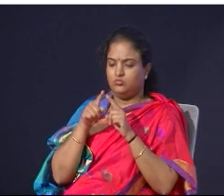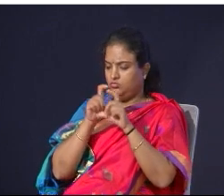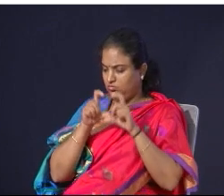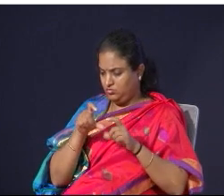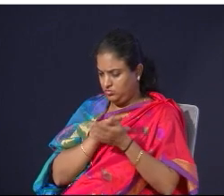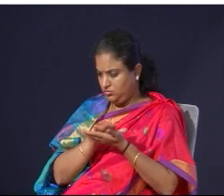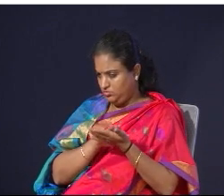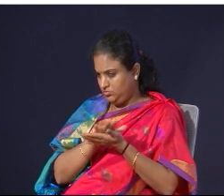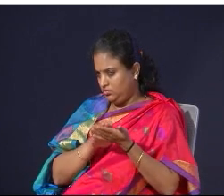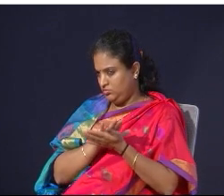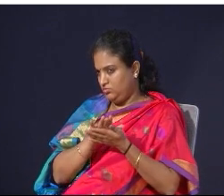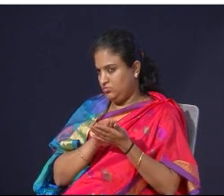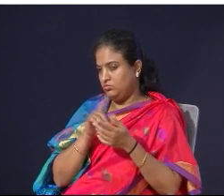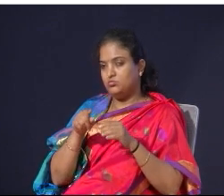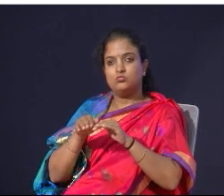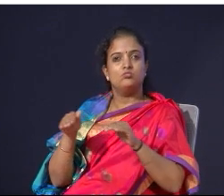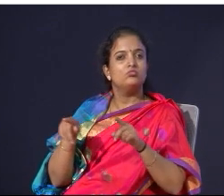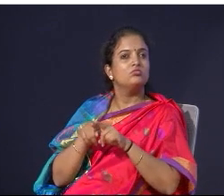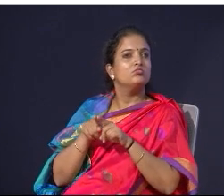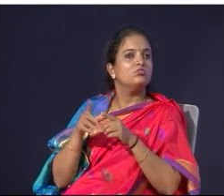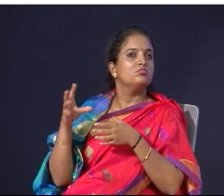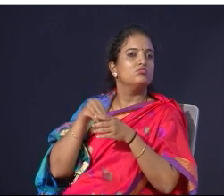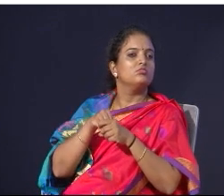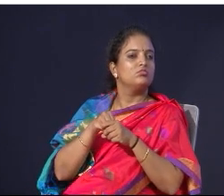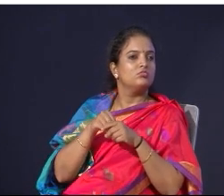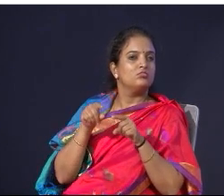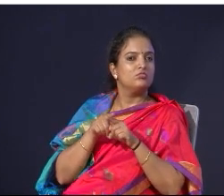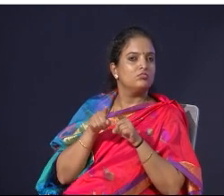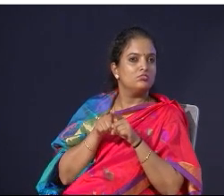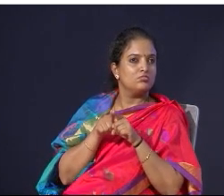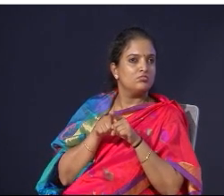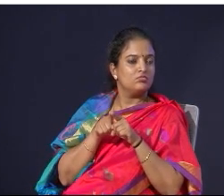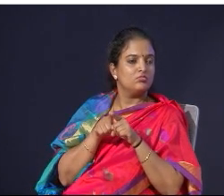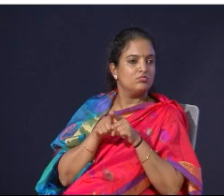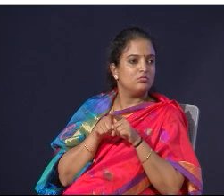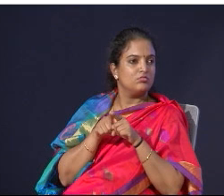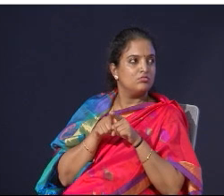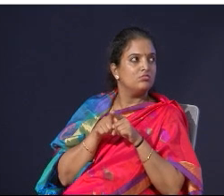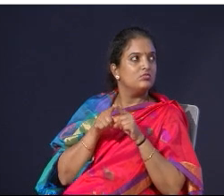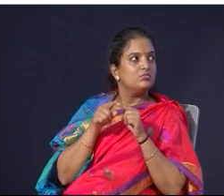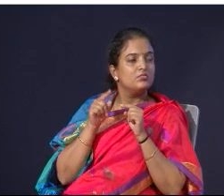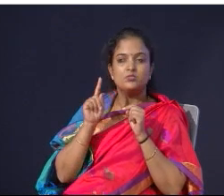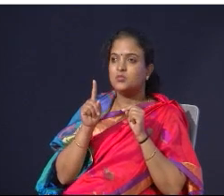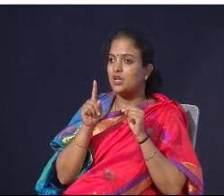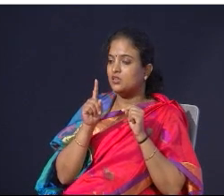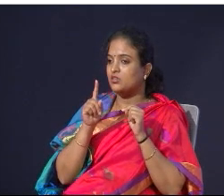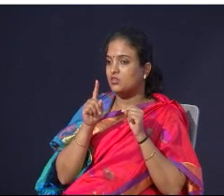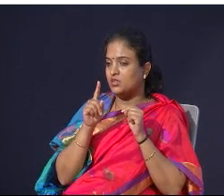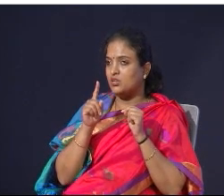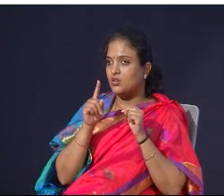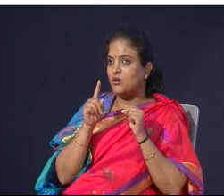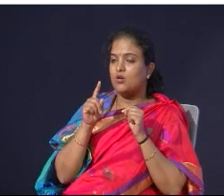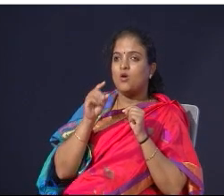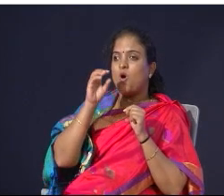neurologist said there is nothing wrong with the child. We sent him for an LD assessment. They said nothing wrong with the child. Okay, but he used to bump against